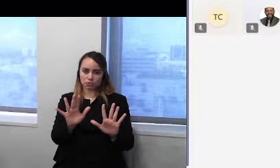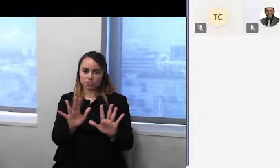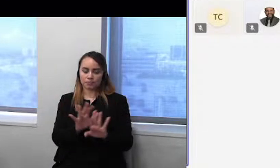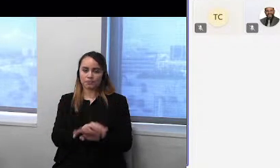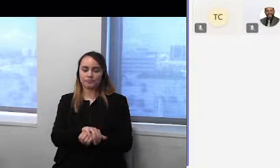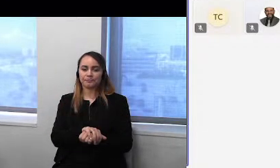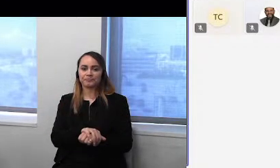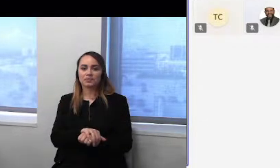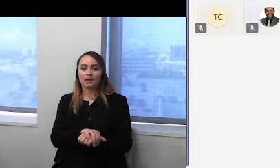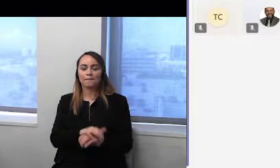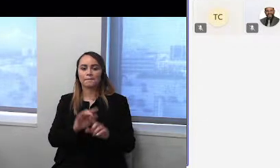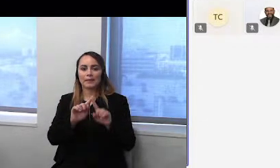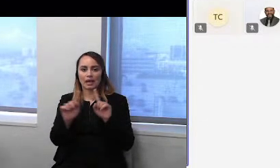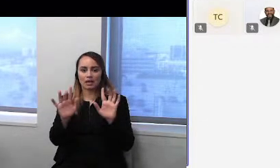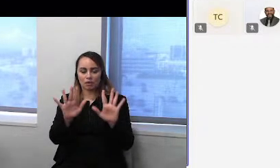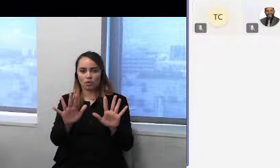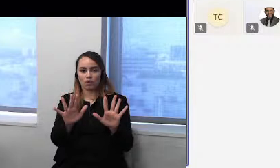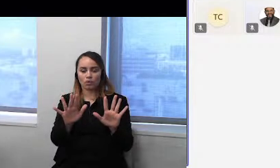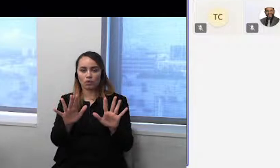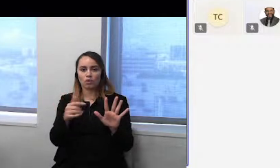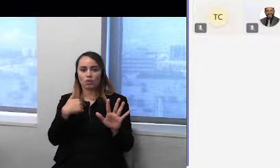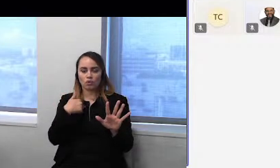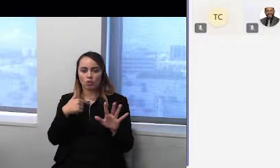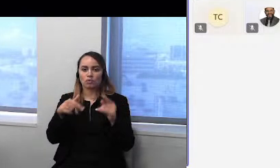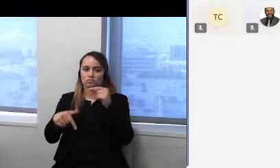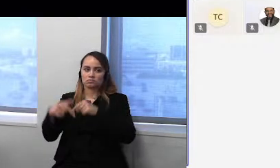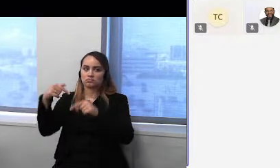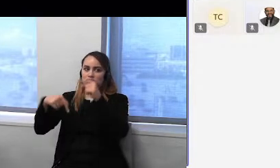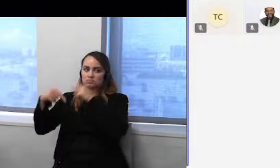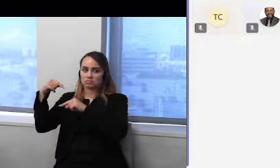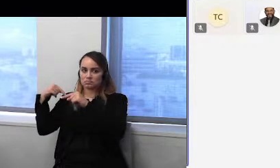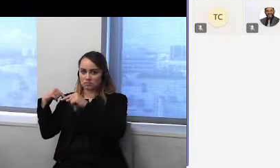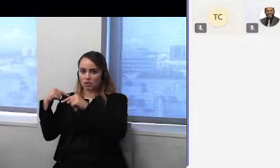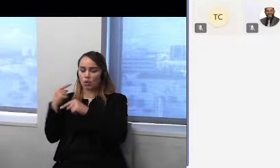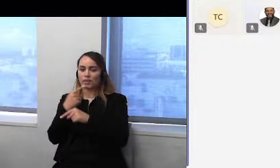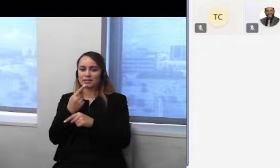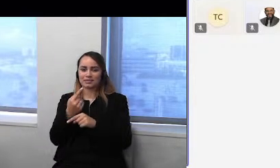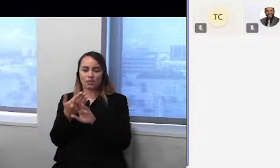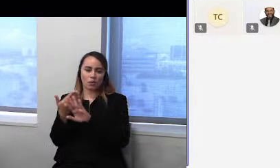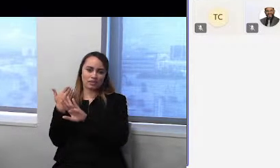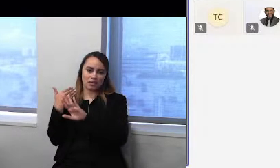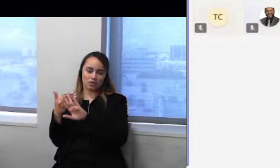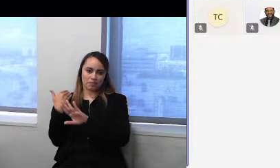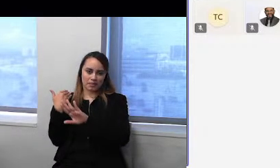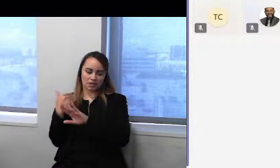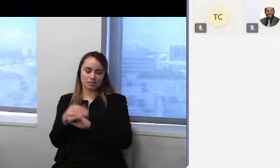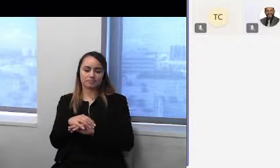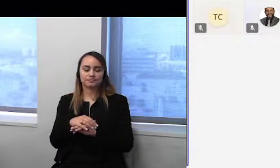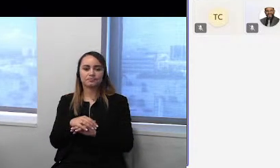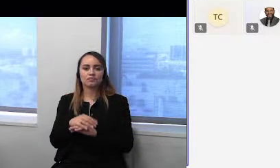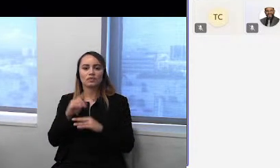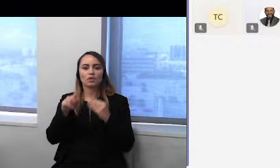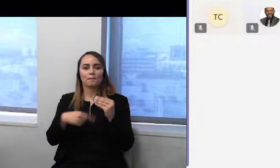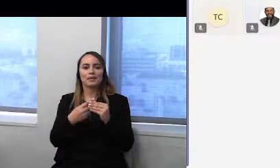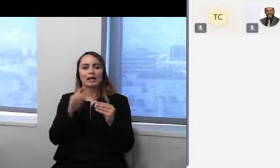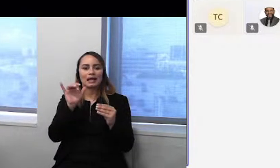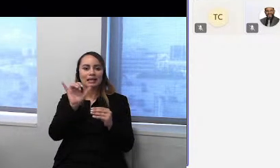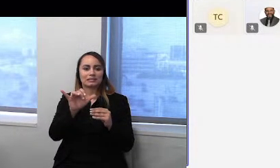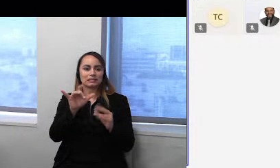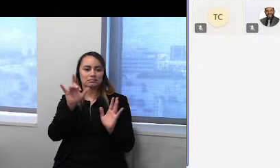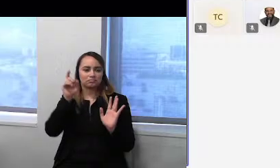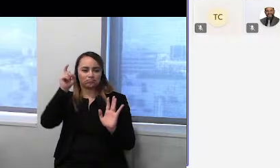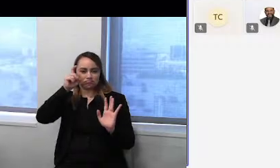going to go back to what I was saying earlier, which we need those assumptions. The law in regards to